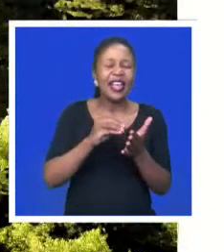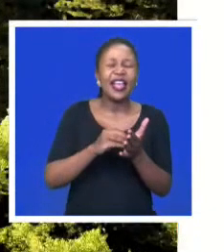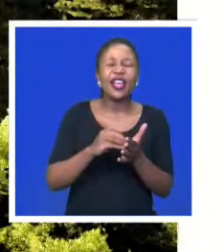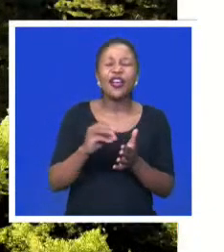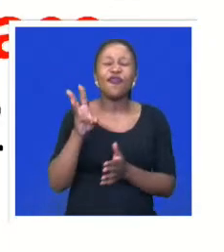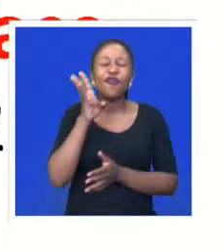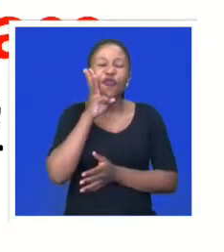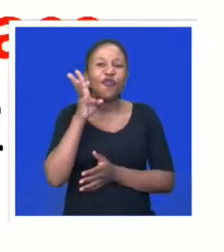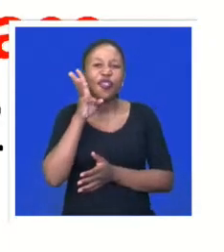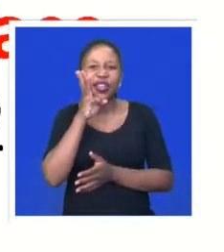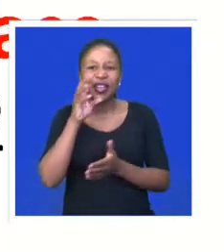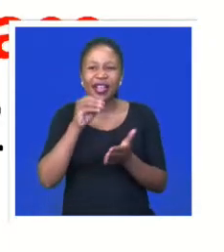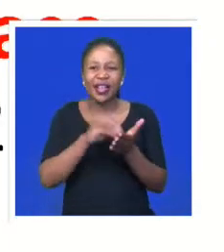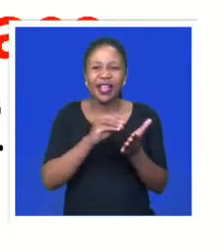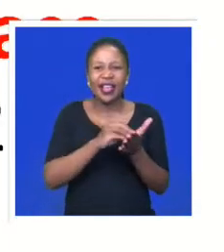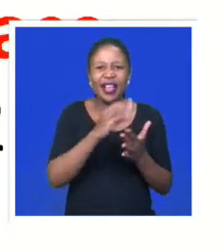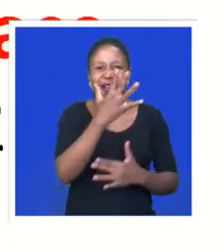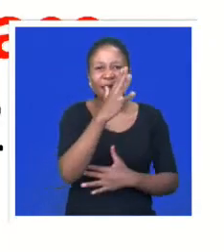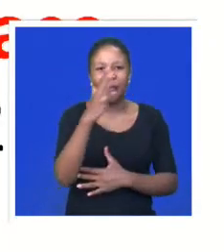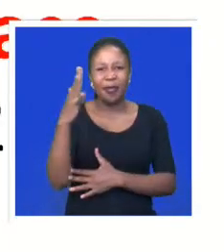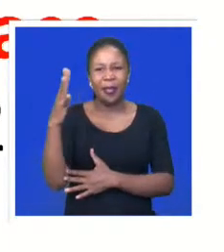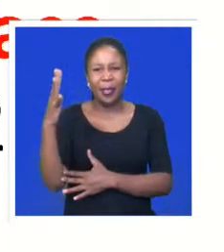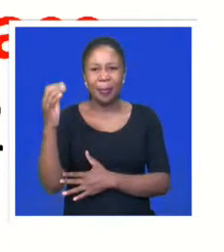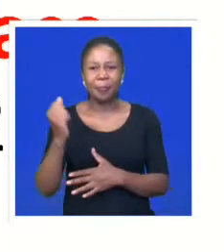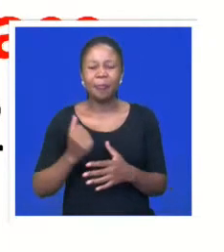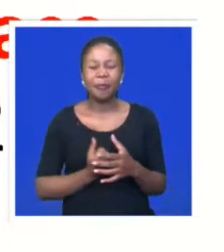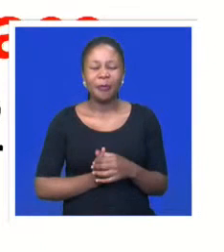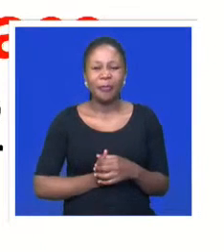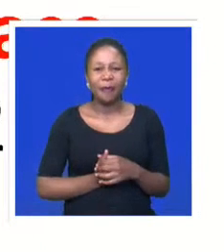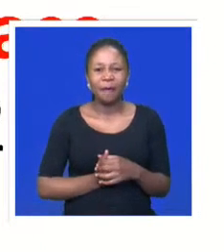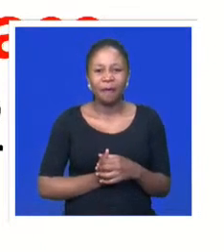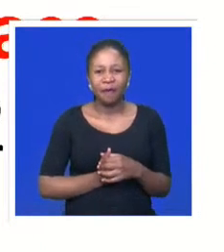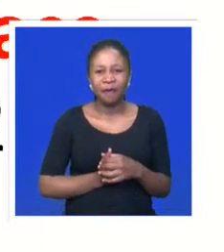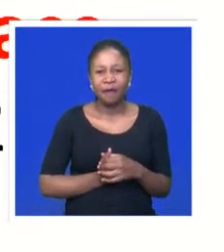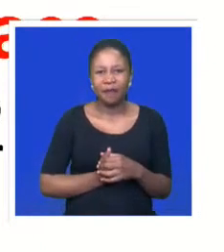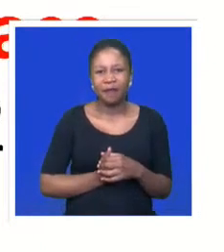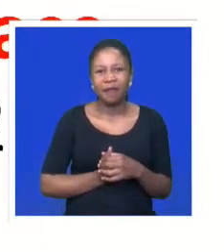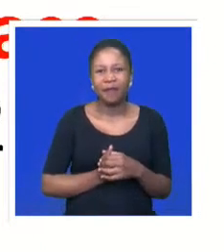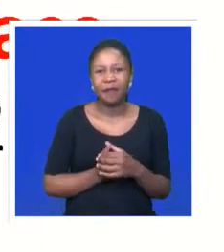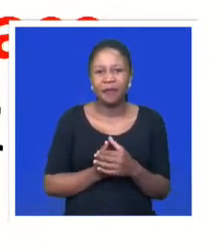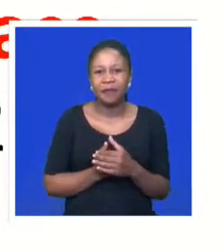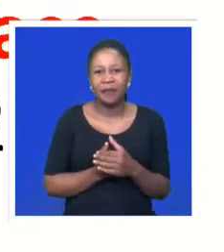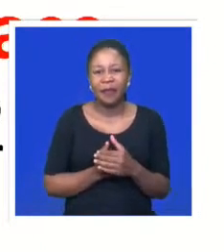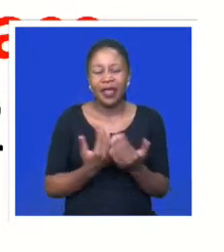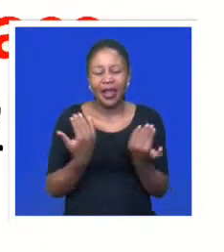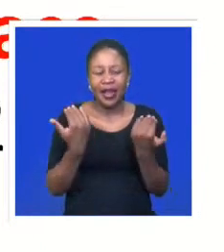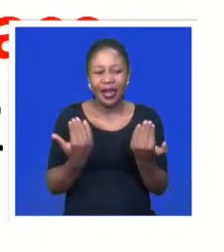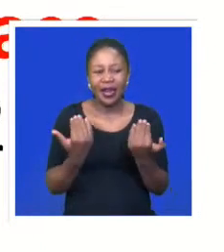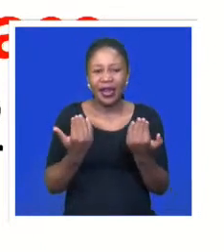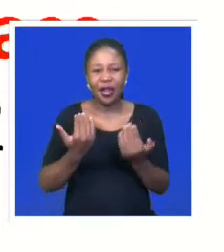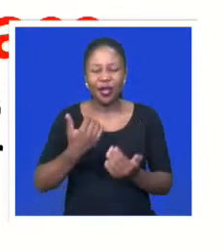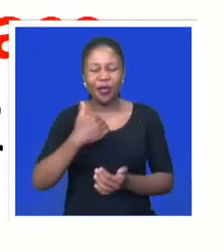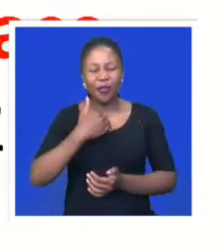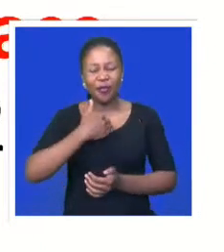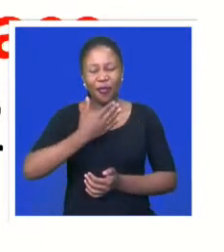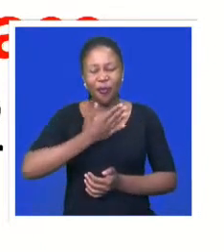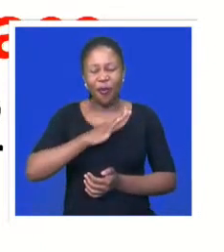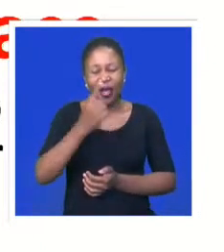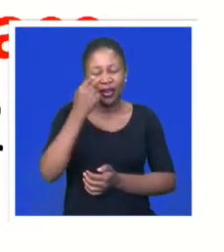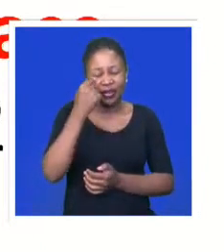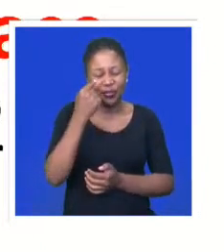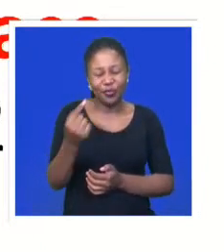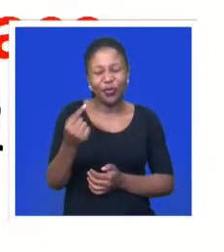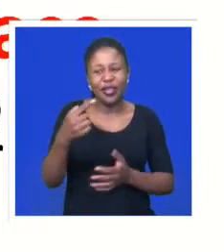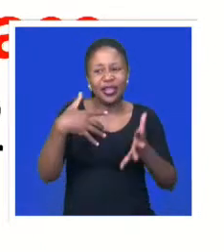plants. Okay, dear learner, let us look at the state of the universe. How was the state of the universe